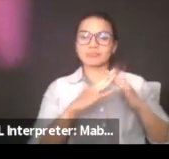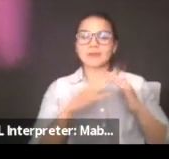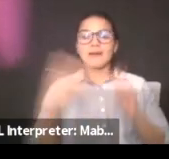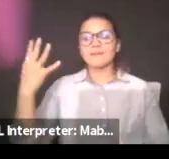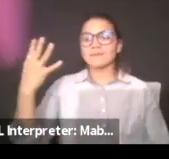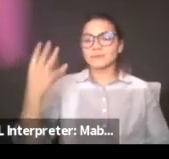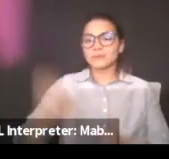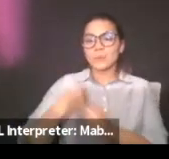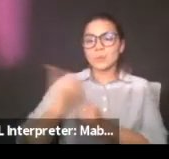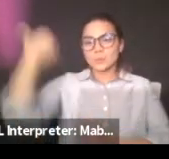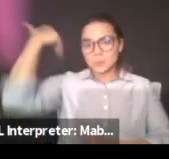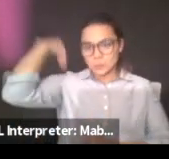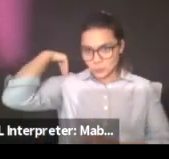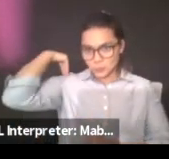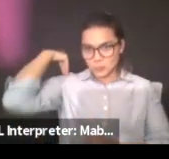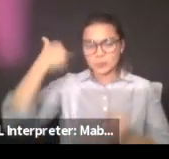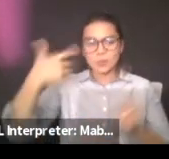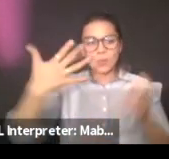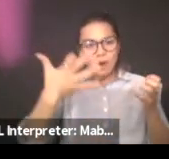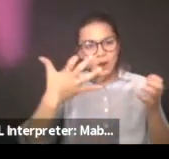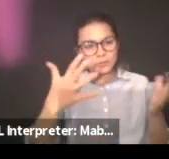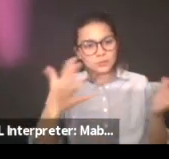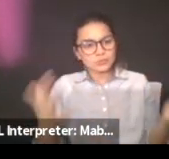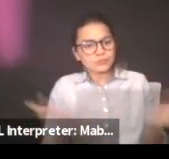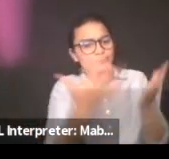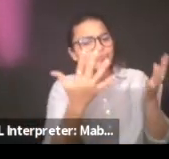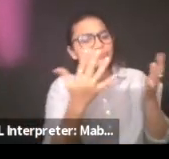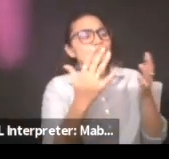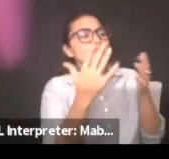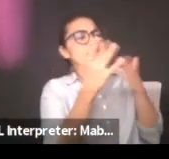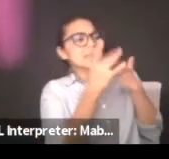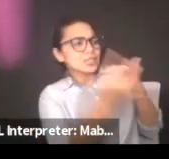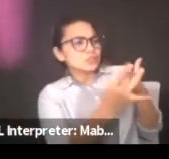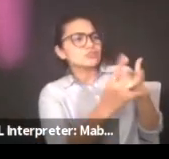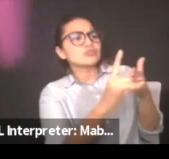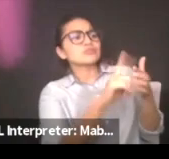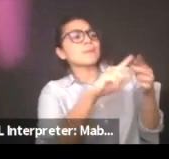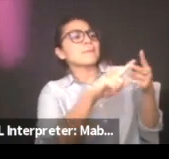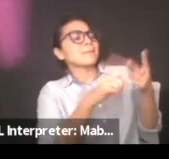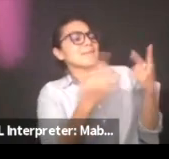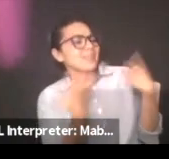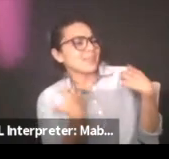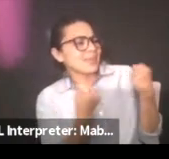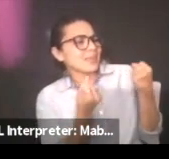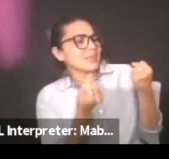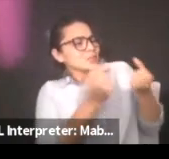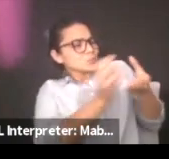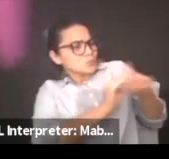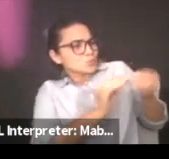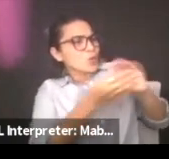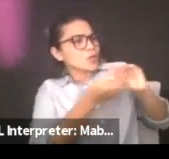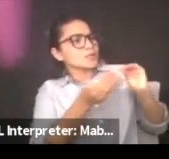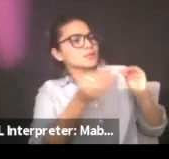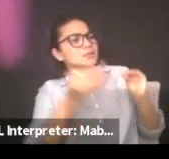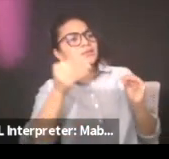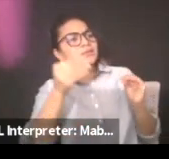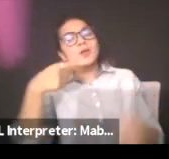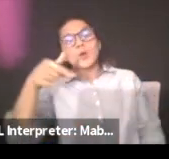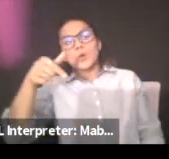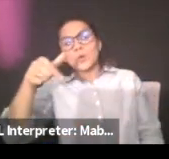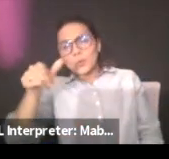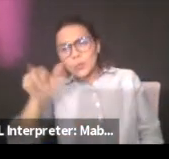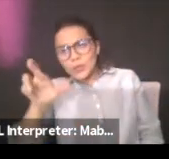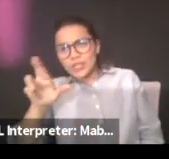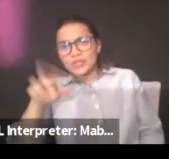ago, uplifting the leadership, healing, and stories of queer and trans and non-binary and